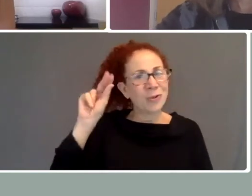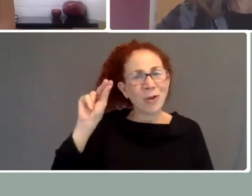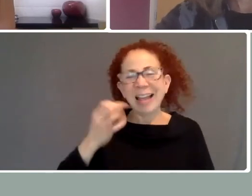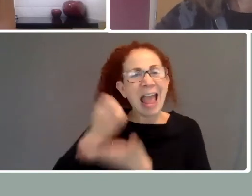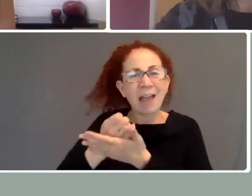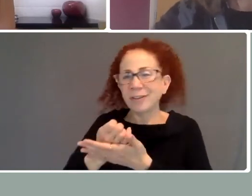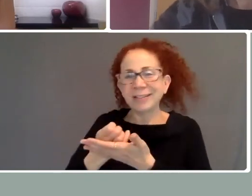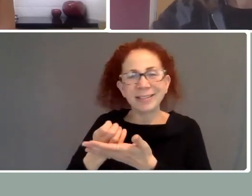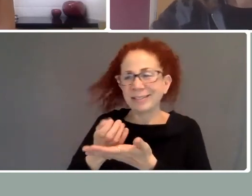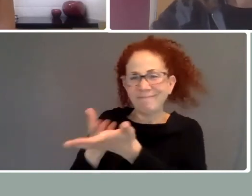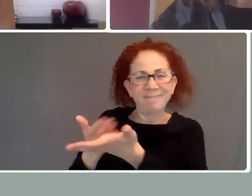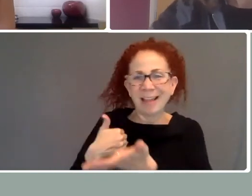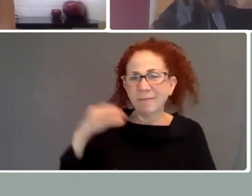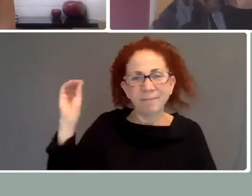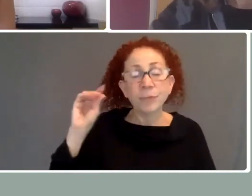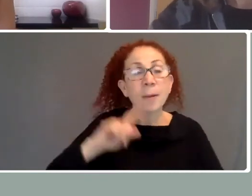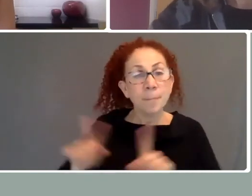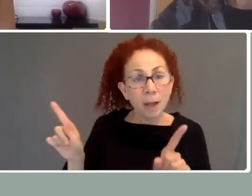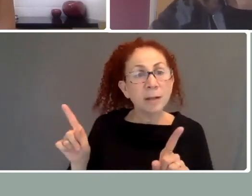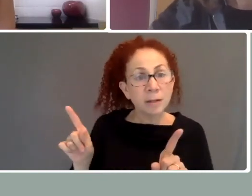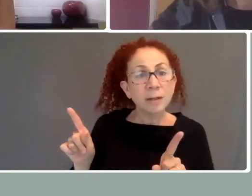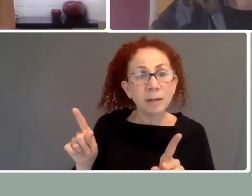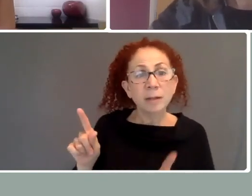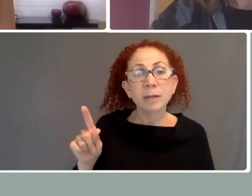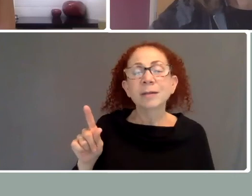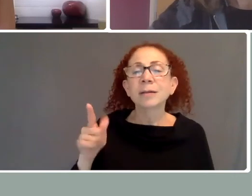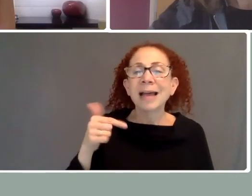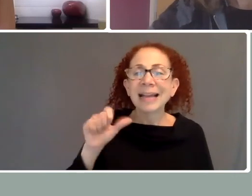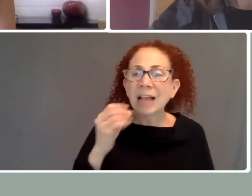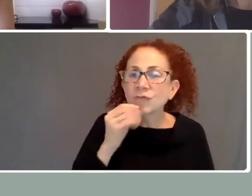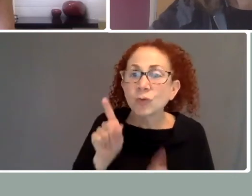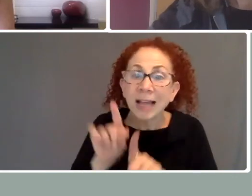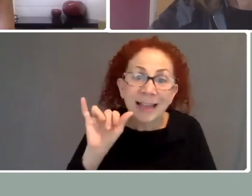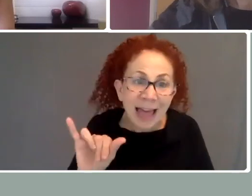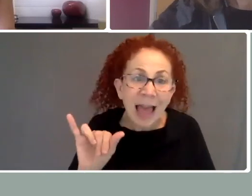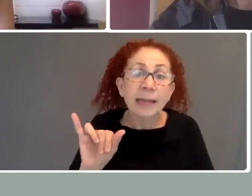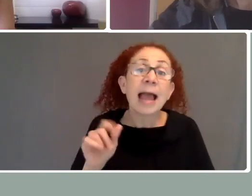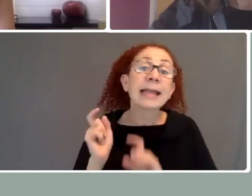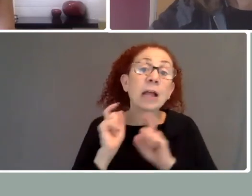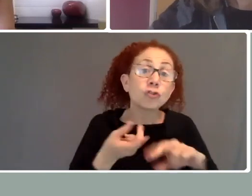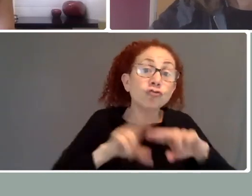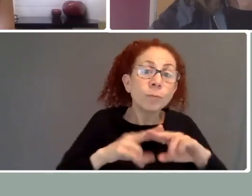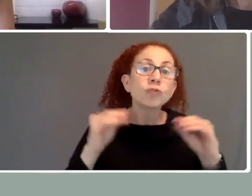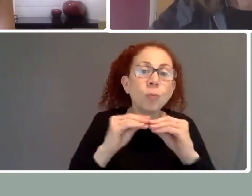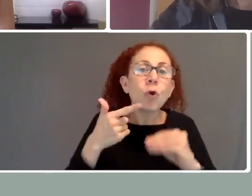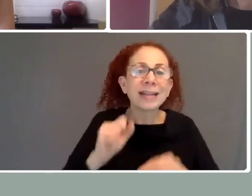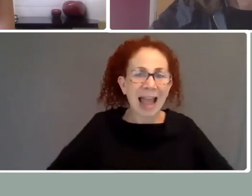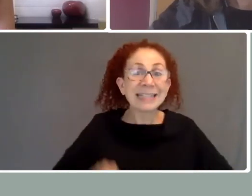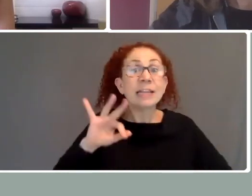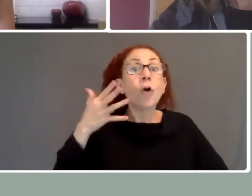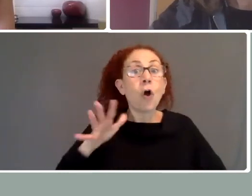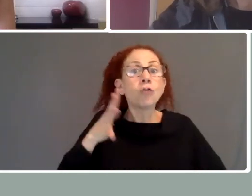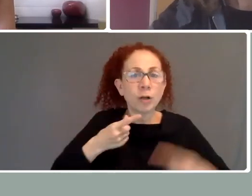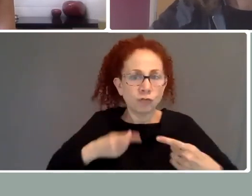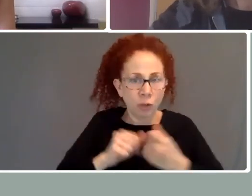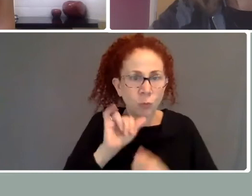evidence-based, but certainly gassier foods like that may contribute to more gas or bloating in someone who's already struggling with